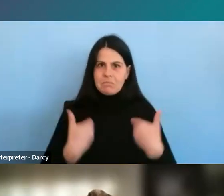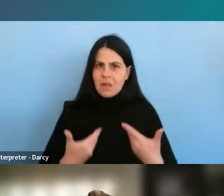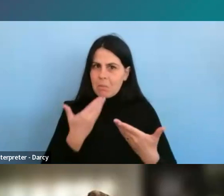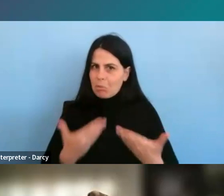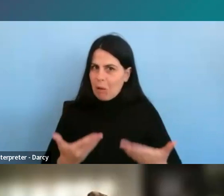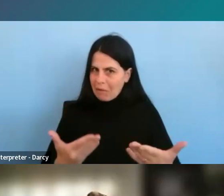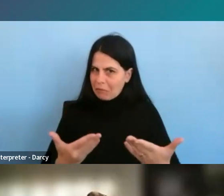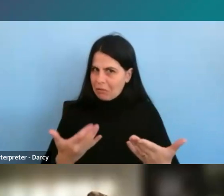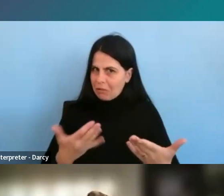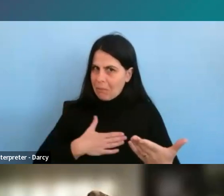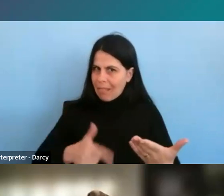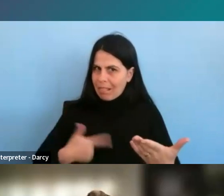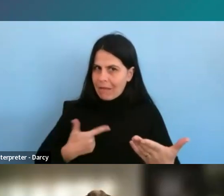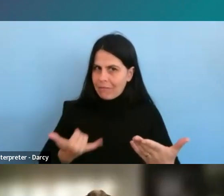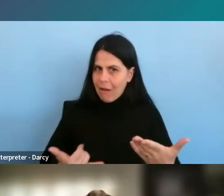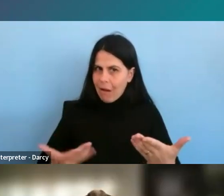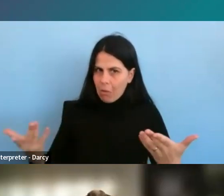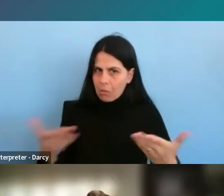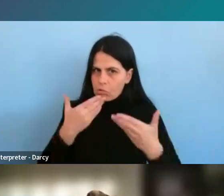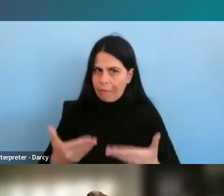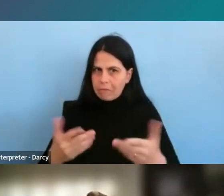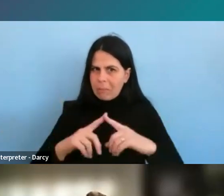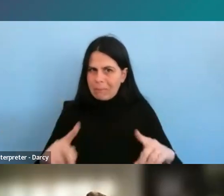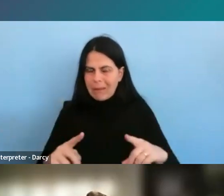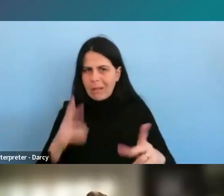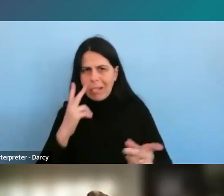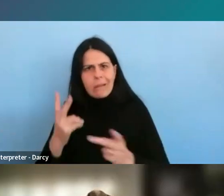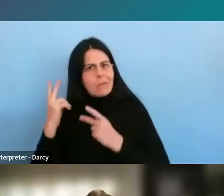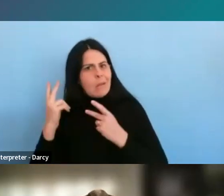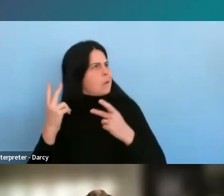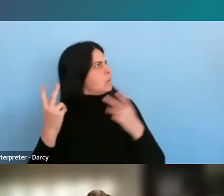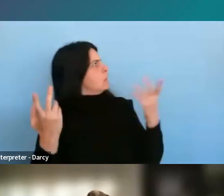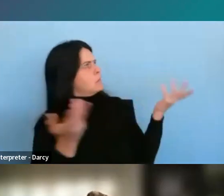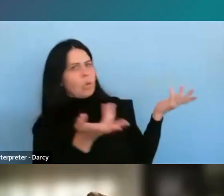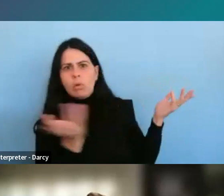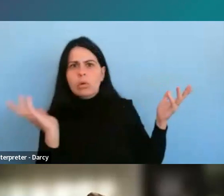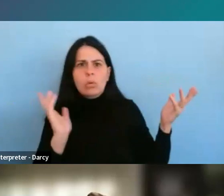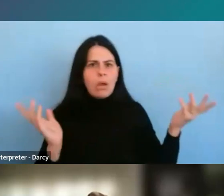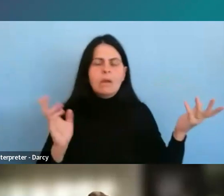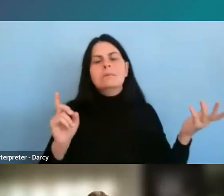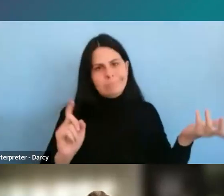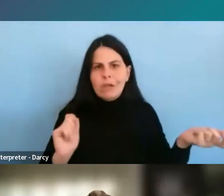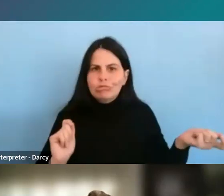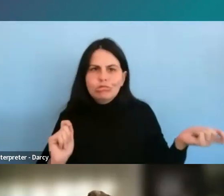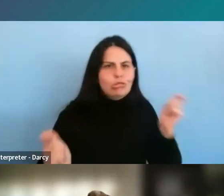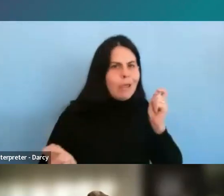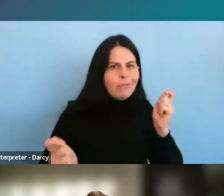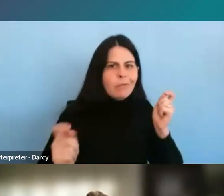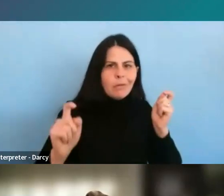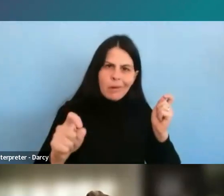I am, but I think that is a significant place where we really need things to shift. You